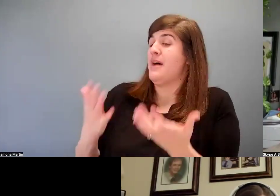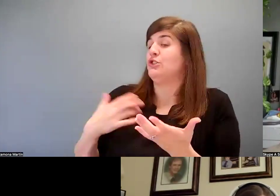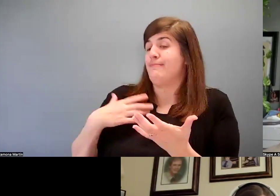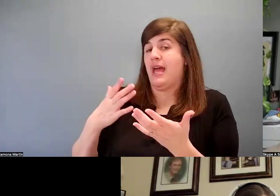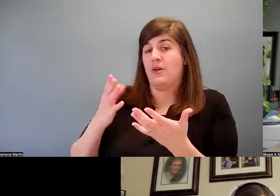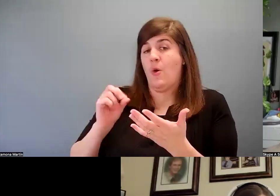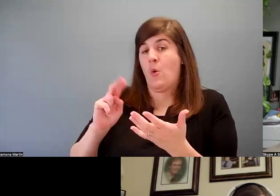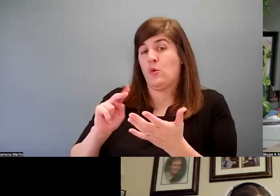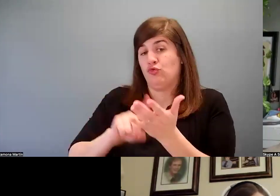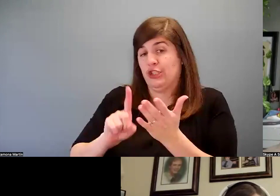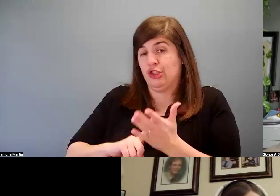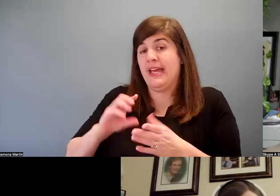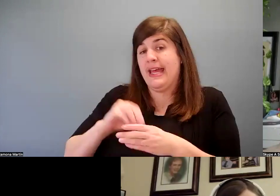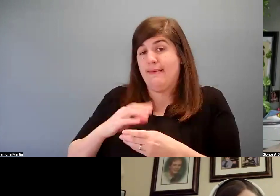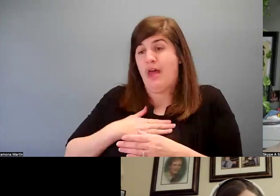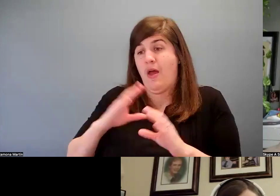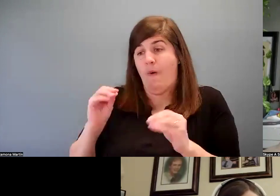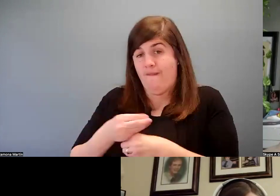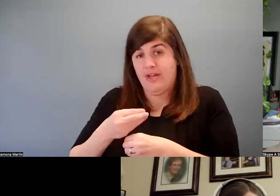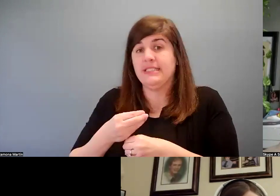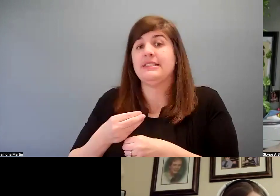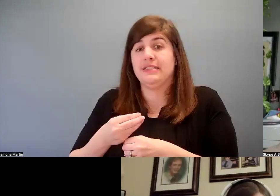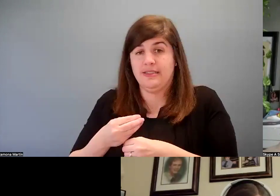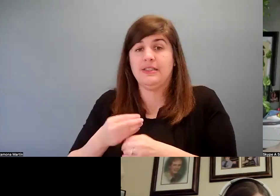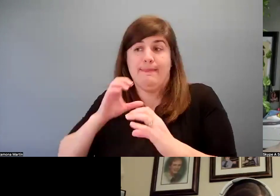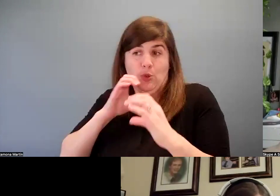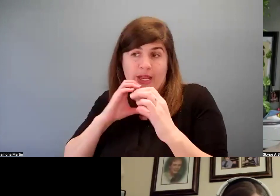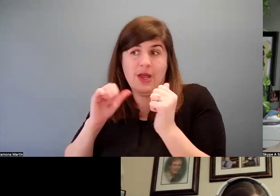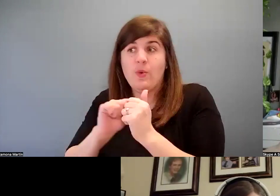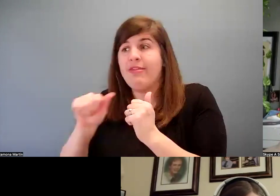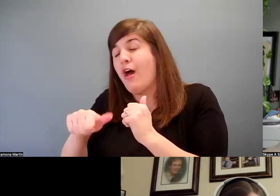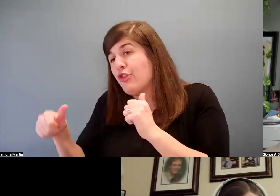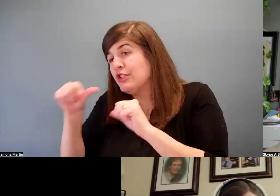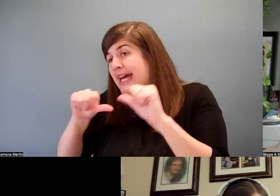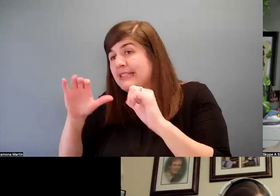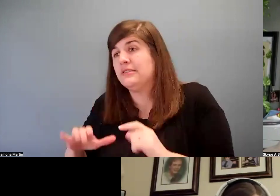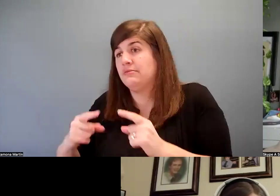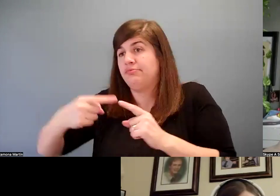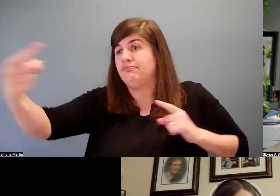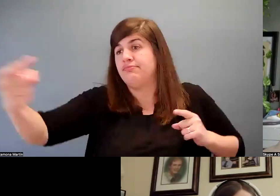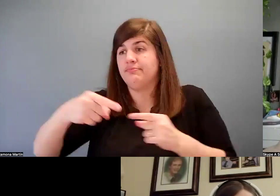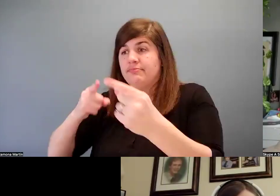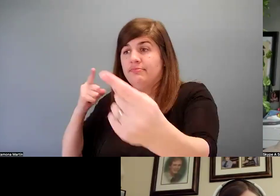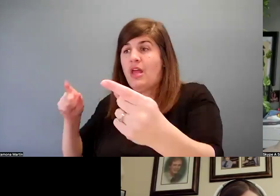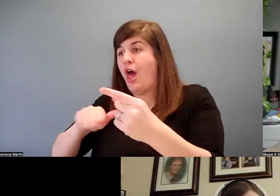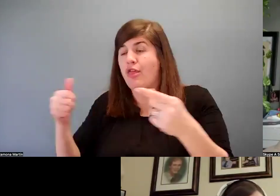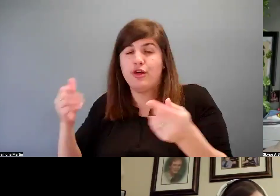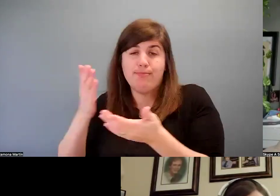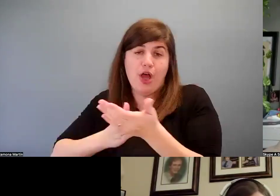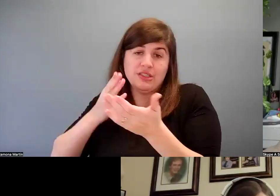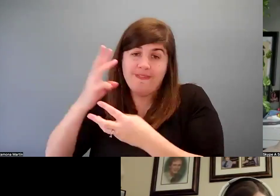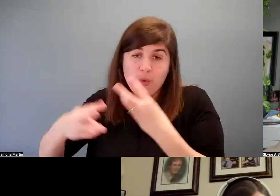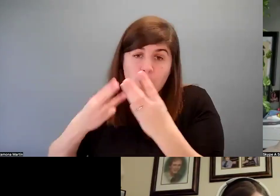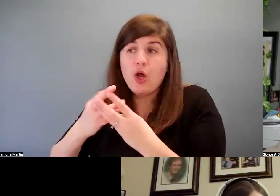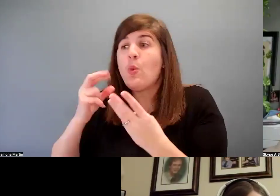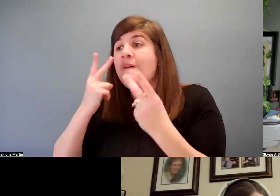done sort of in my office, just communicating with other scientists in different parts of the world and helping them, or visiting